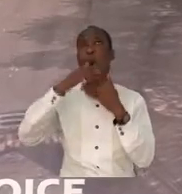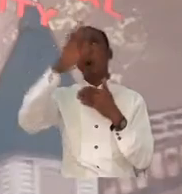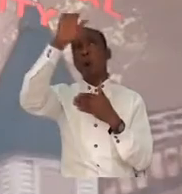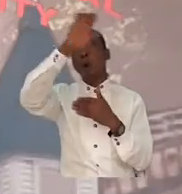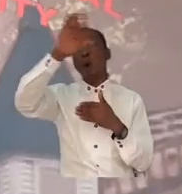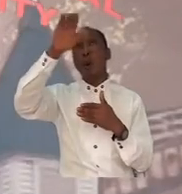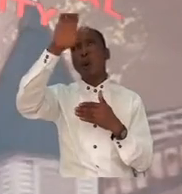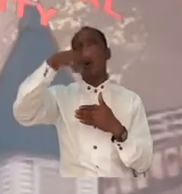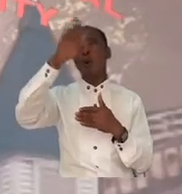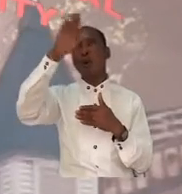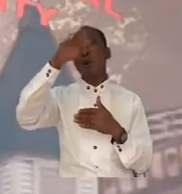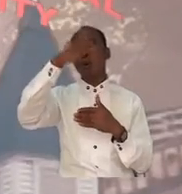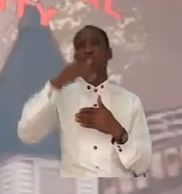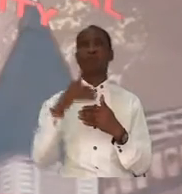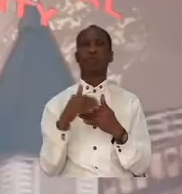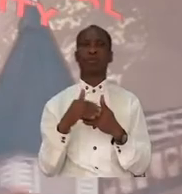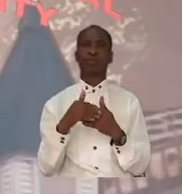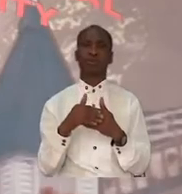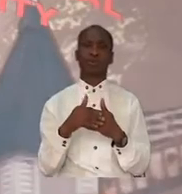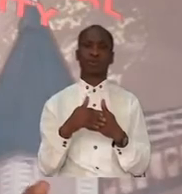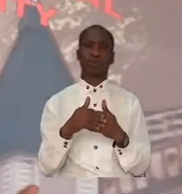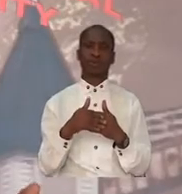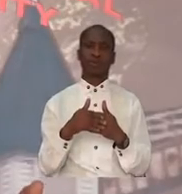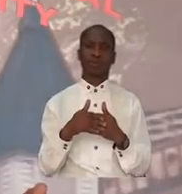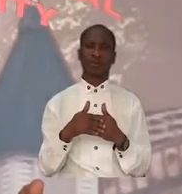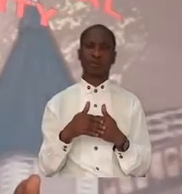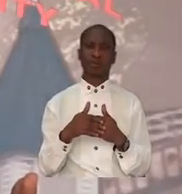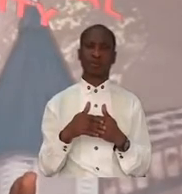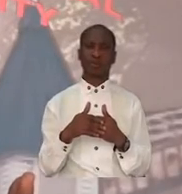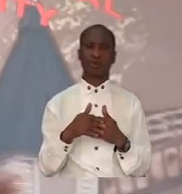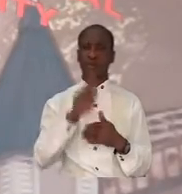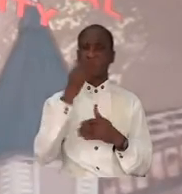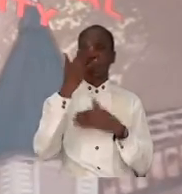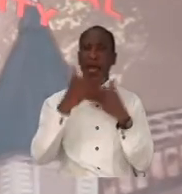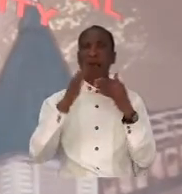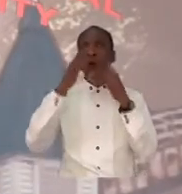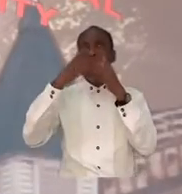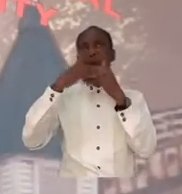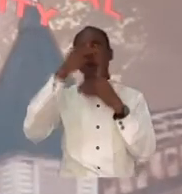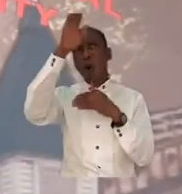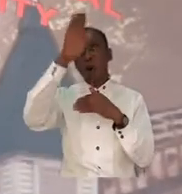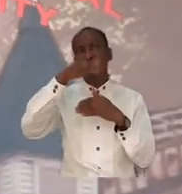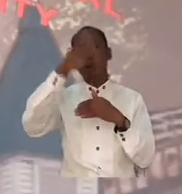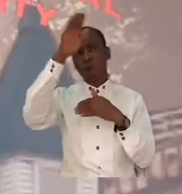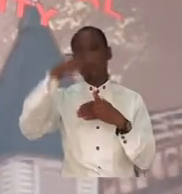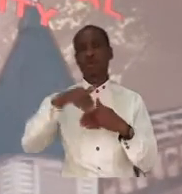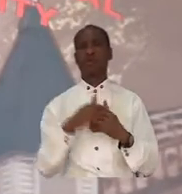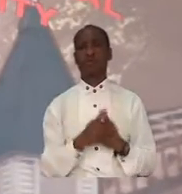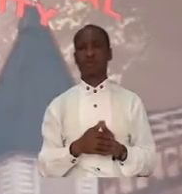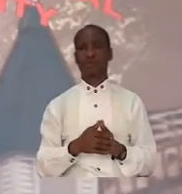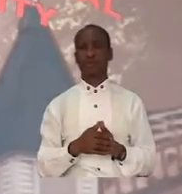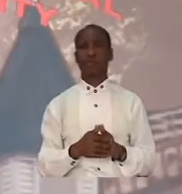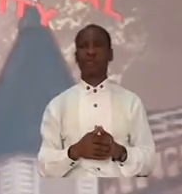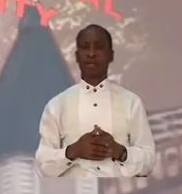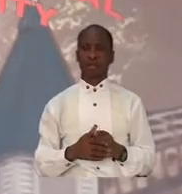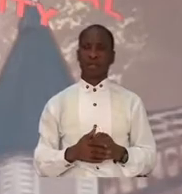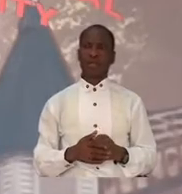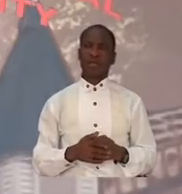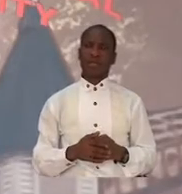lintel and the two doorposts of their houses. And in